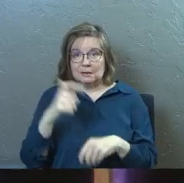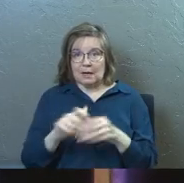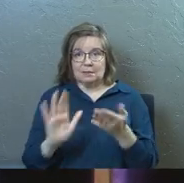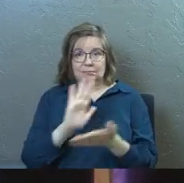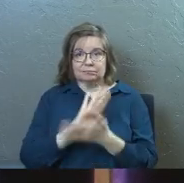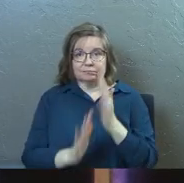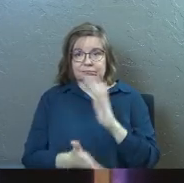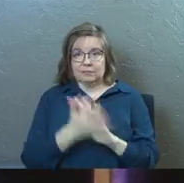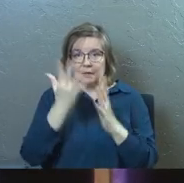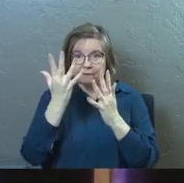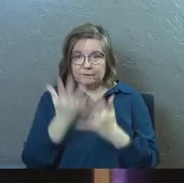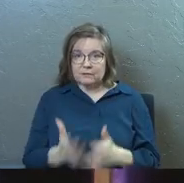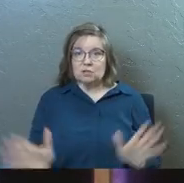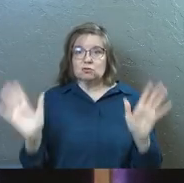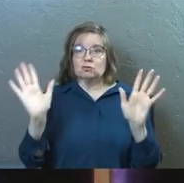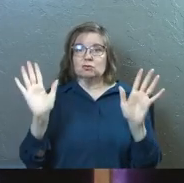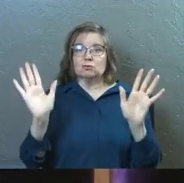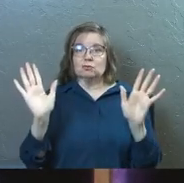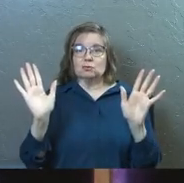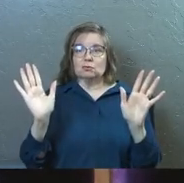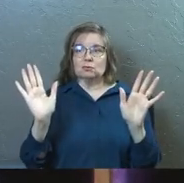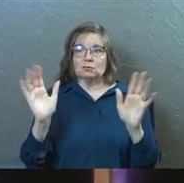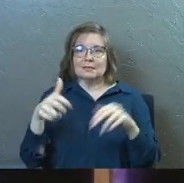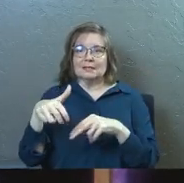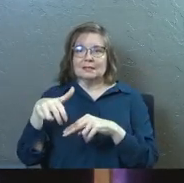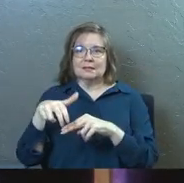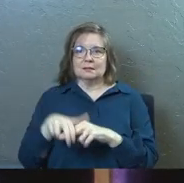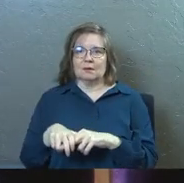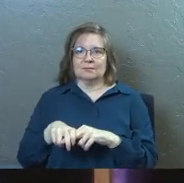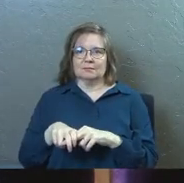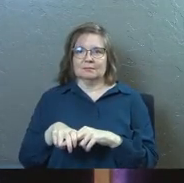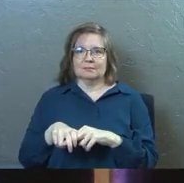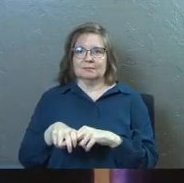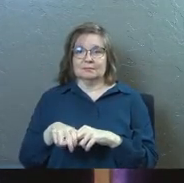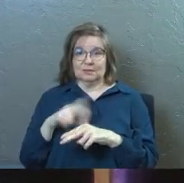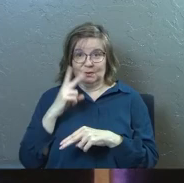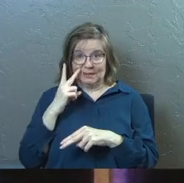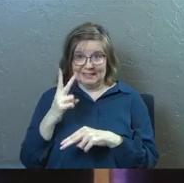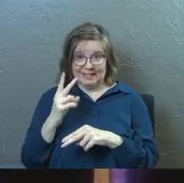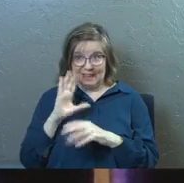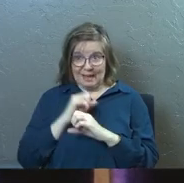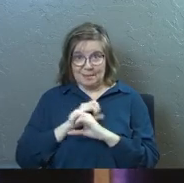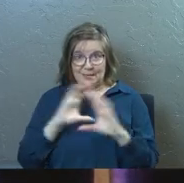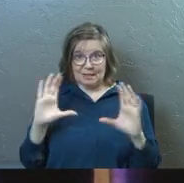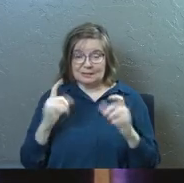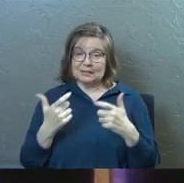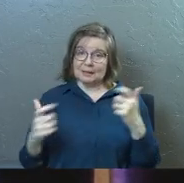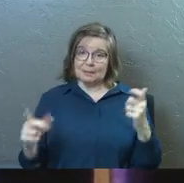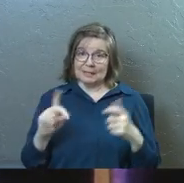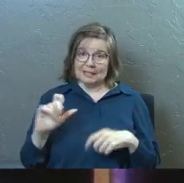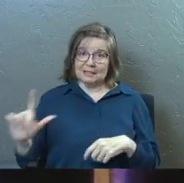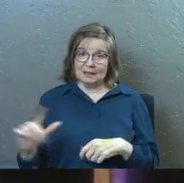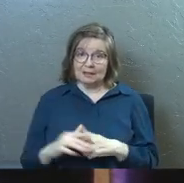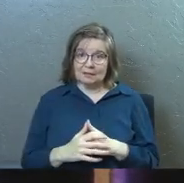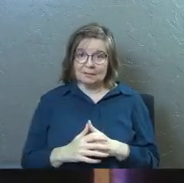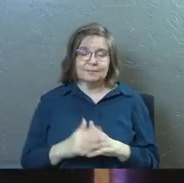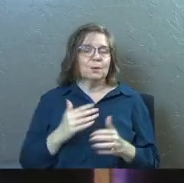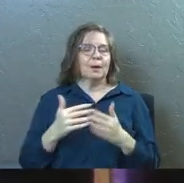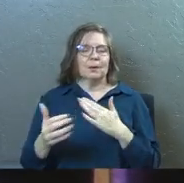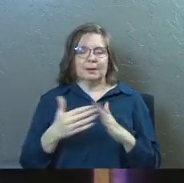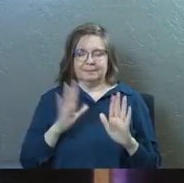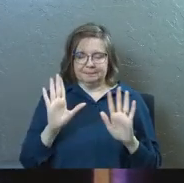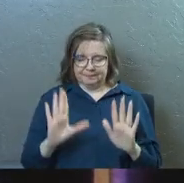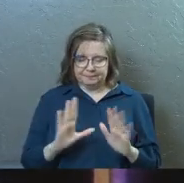all and says, it is finished. He sits down. Do you see it? It's a big deal. So